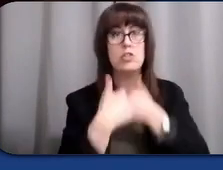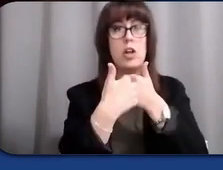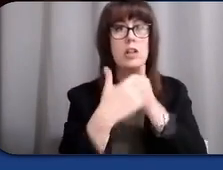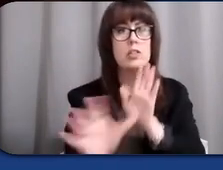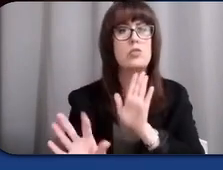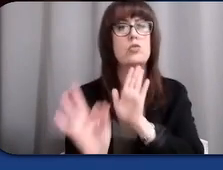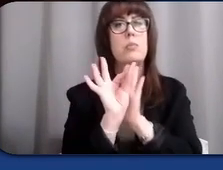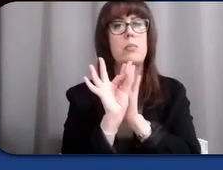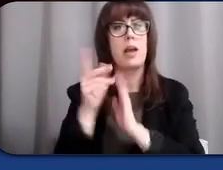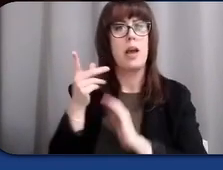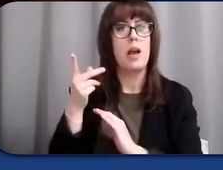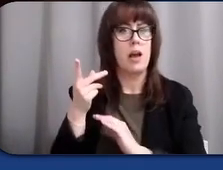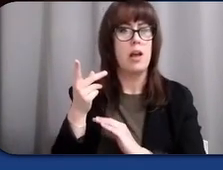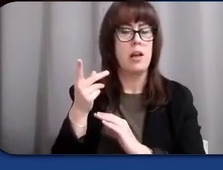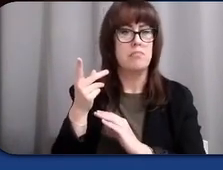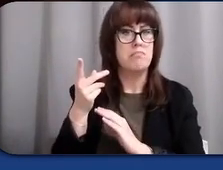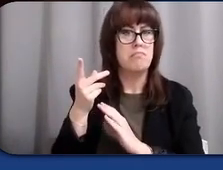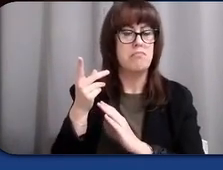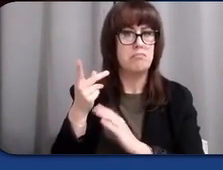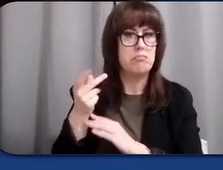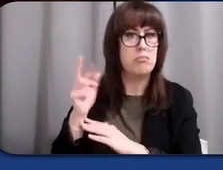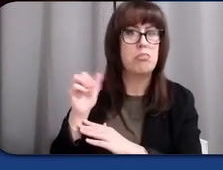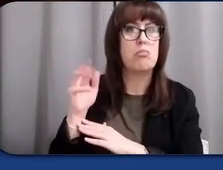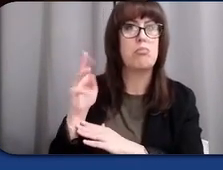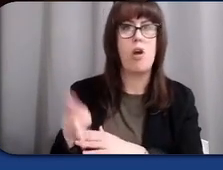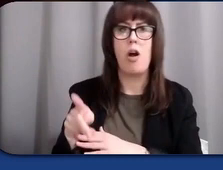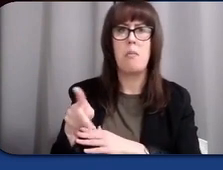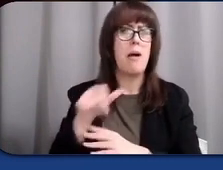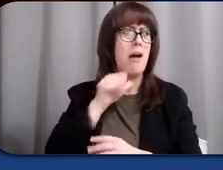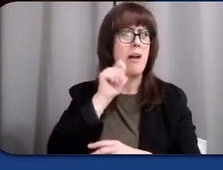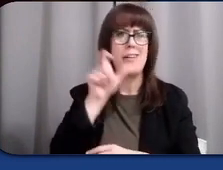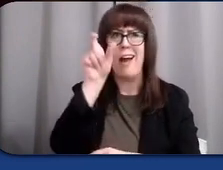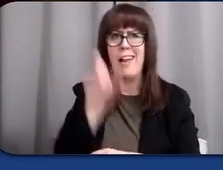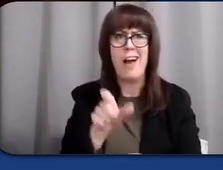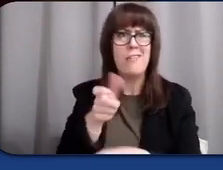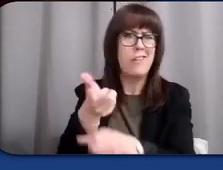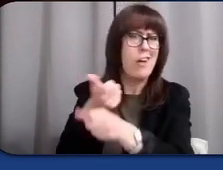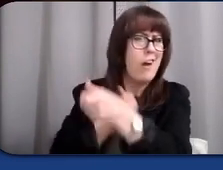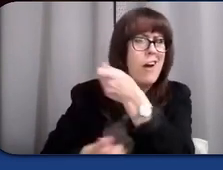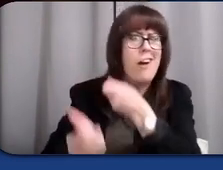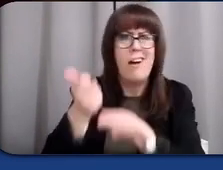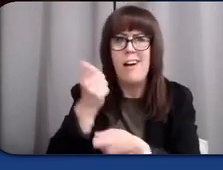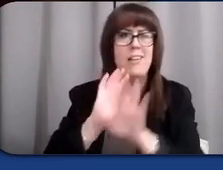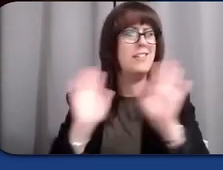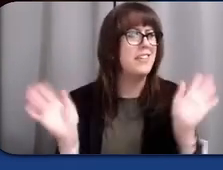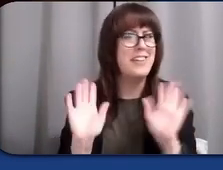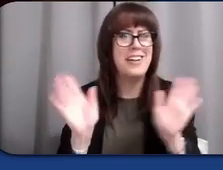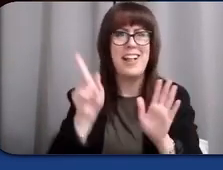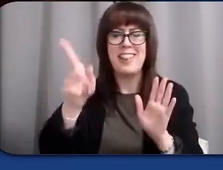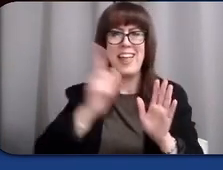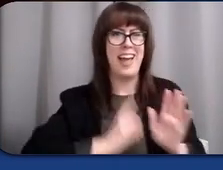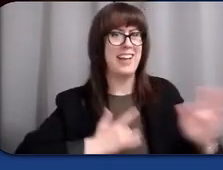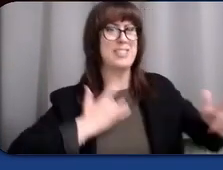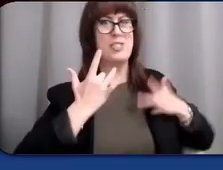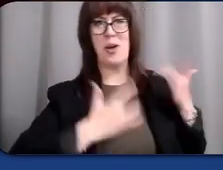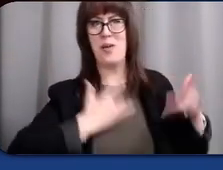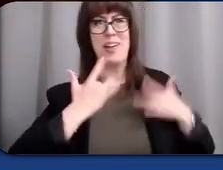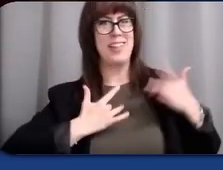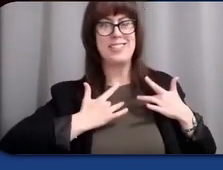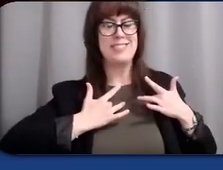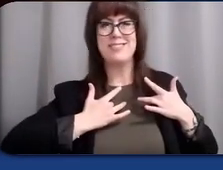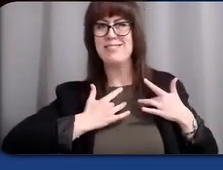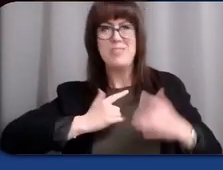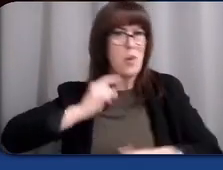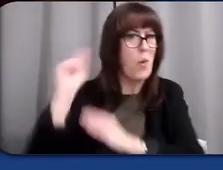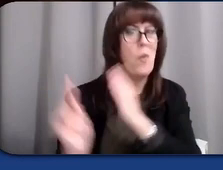too much pulling to get the idea out of these young women. They were so enthusiastic. Within 1 hour, they had